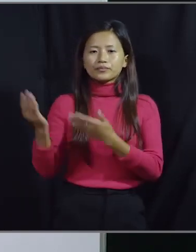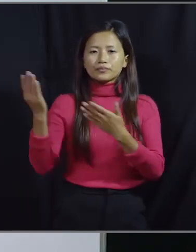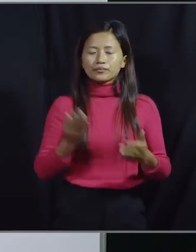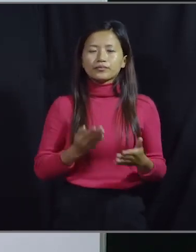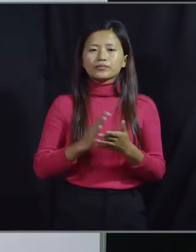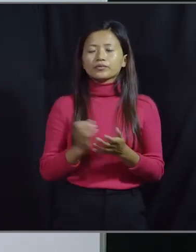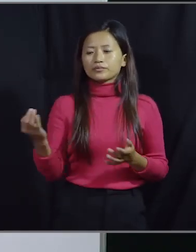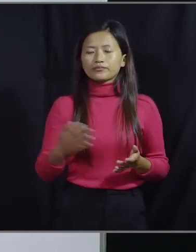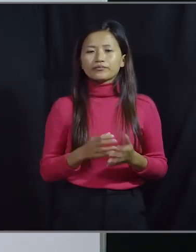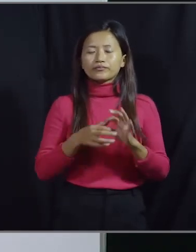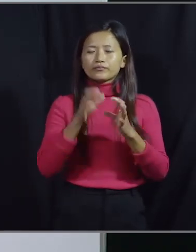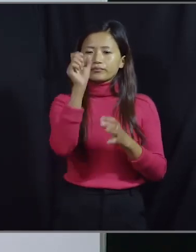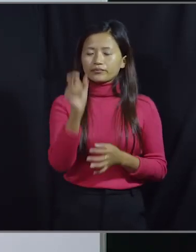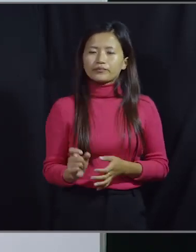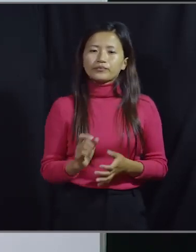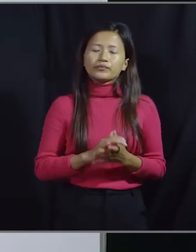new partner.